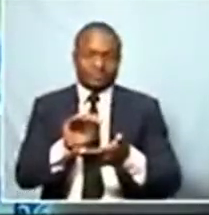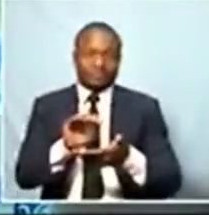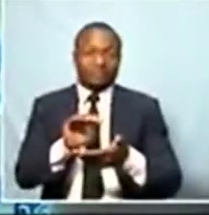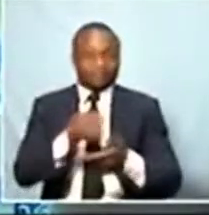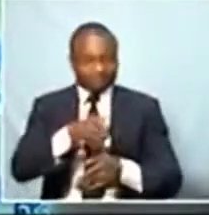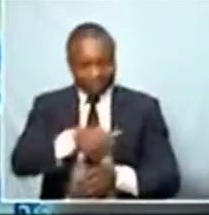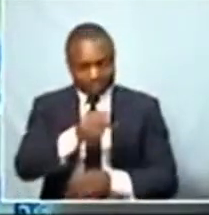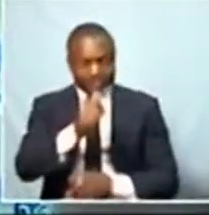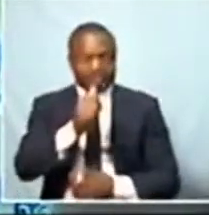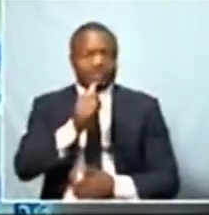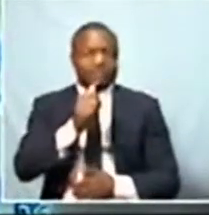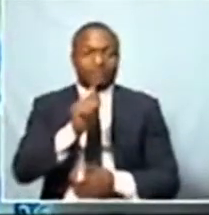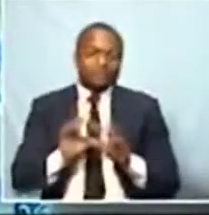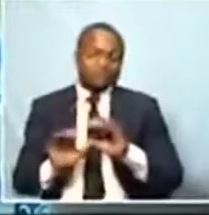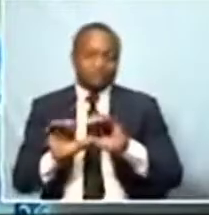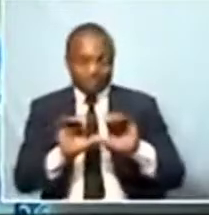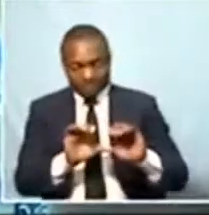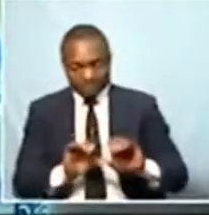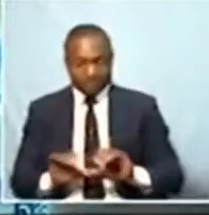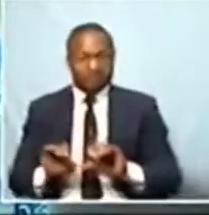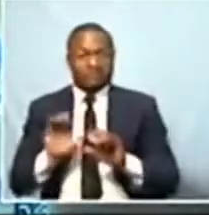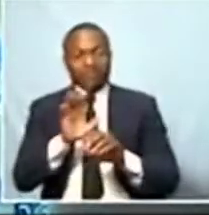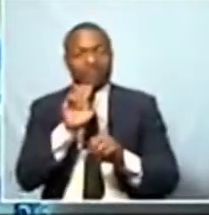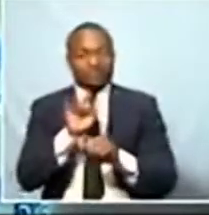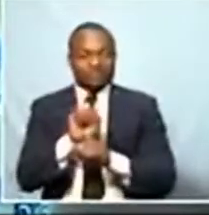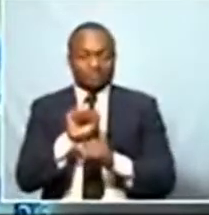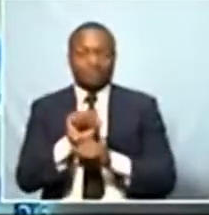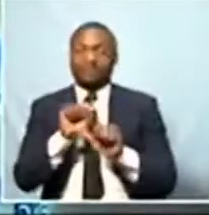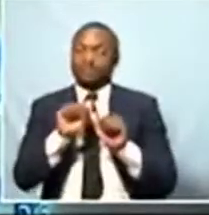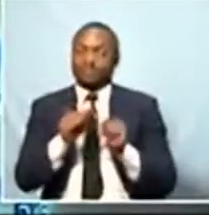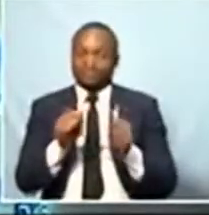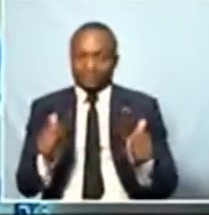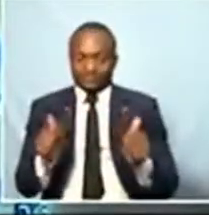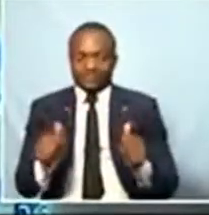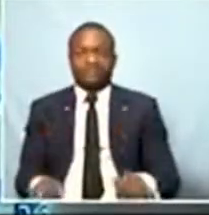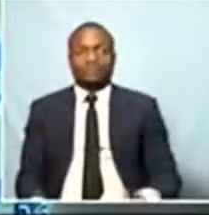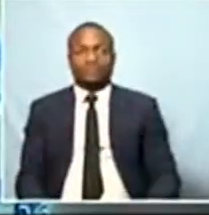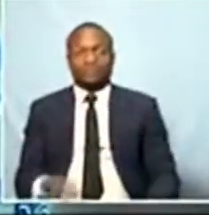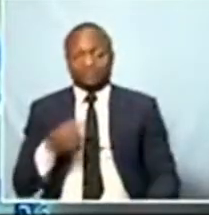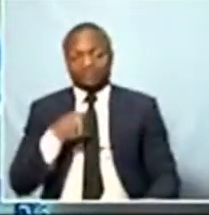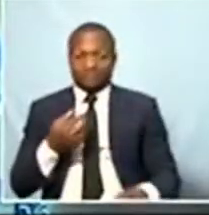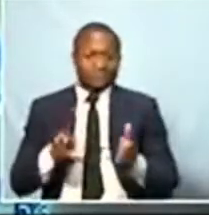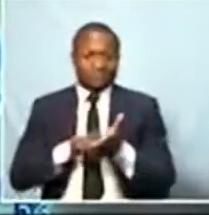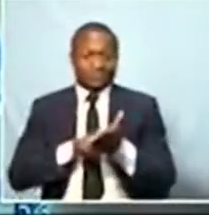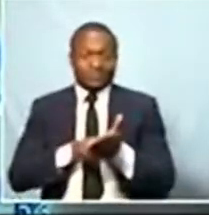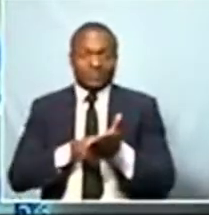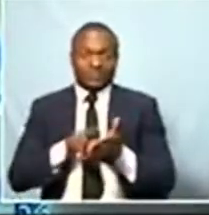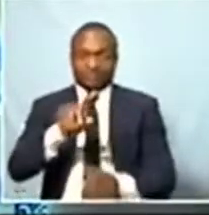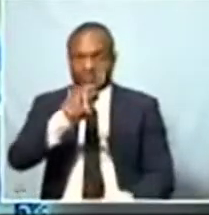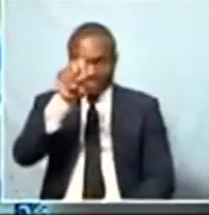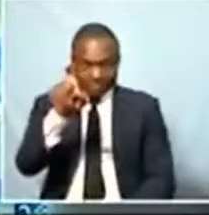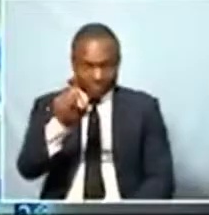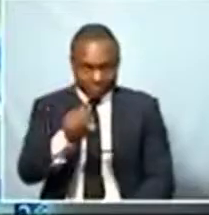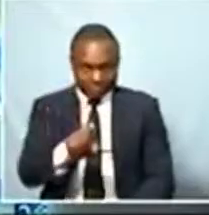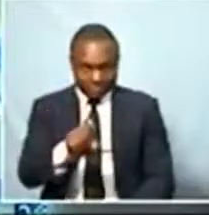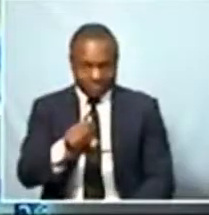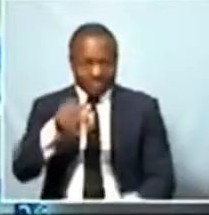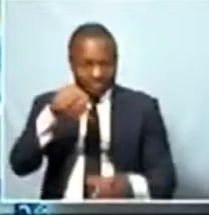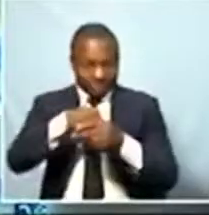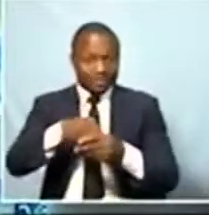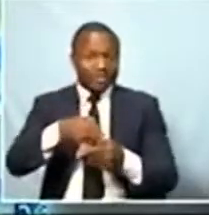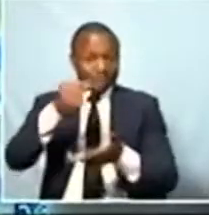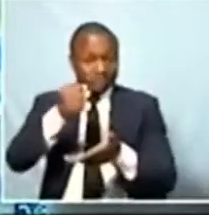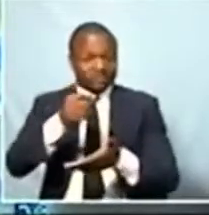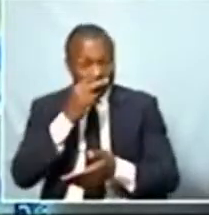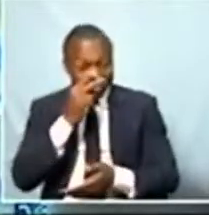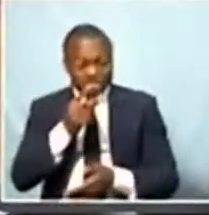to be able to carry out their functions effectively. I will repeat my question. In the budget, do you